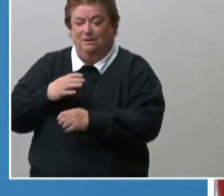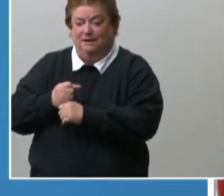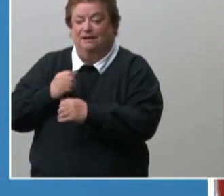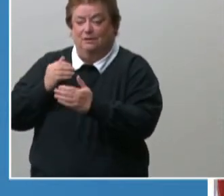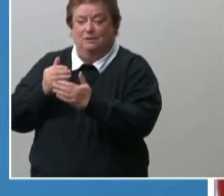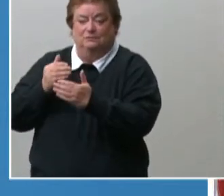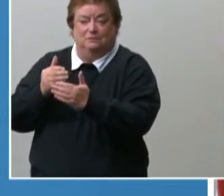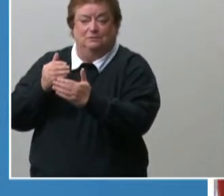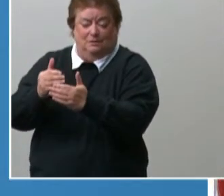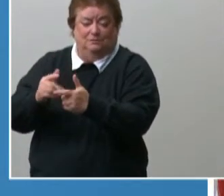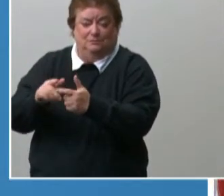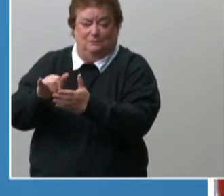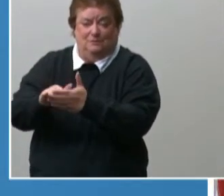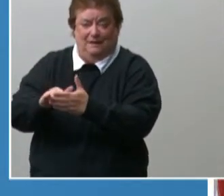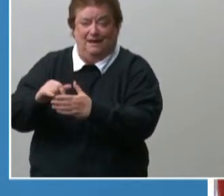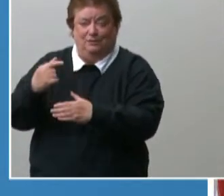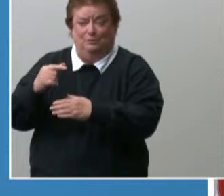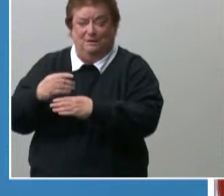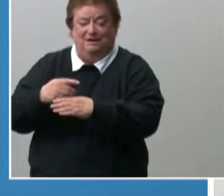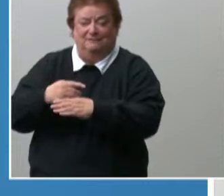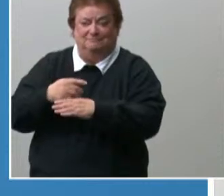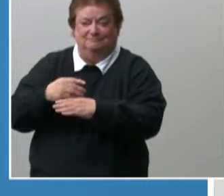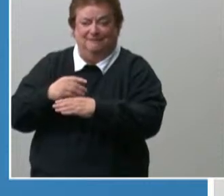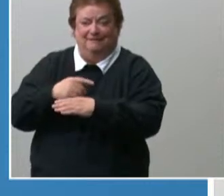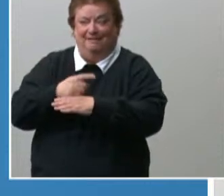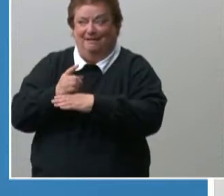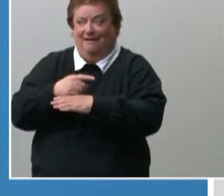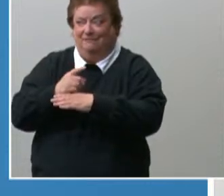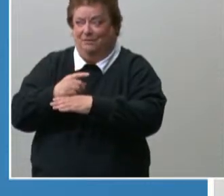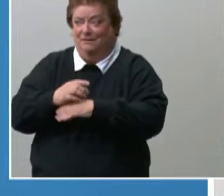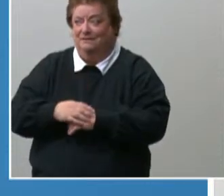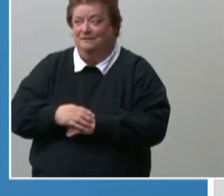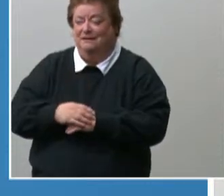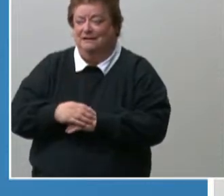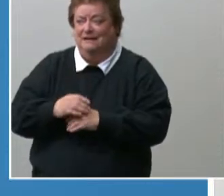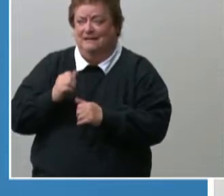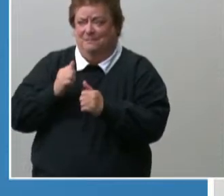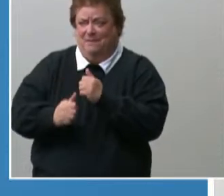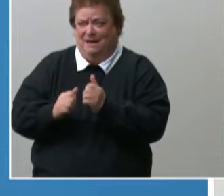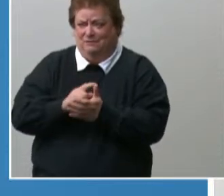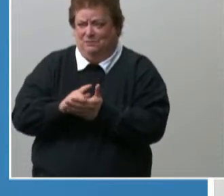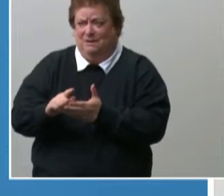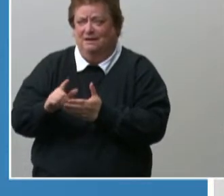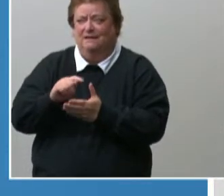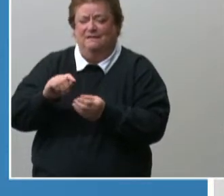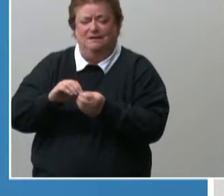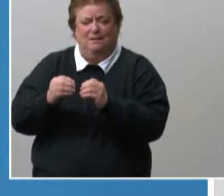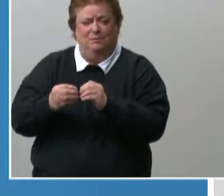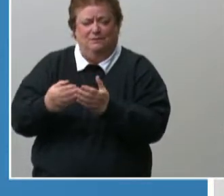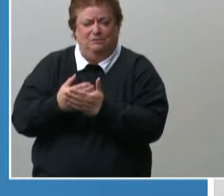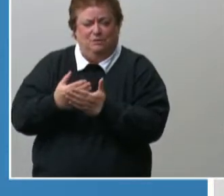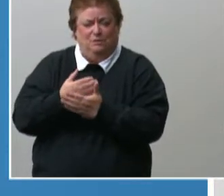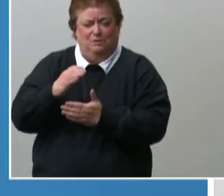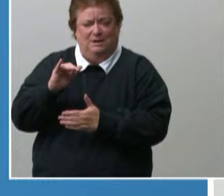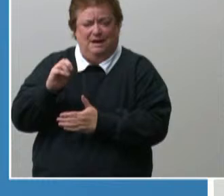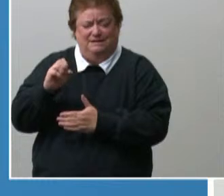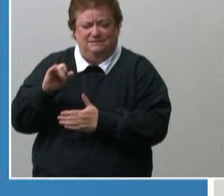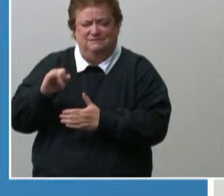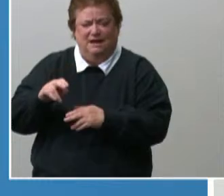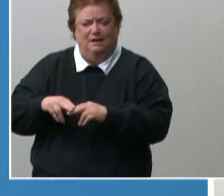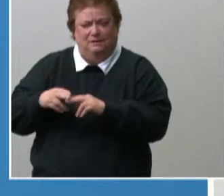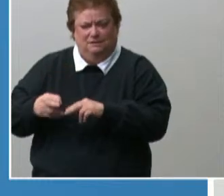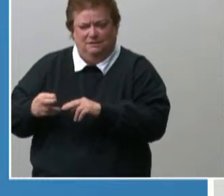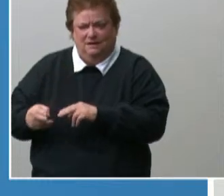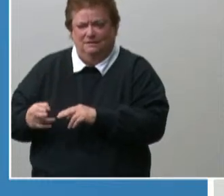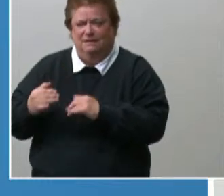lowest level on the dial. Over the past week, the number of new cases continued to decline. As the chart shows, the